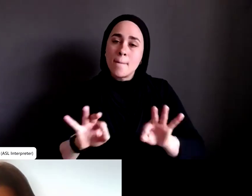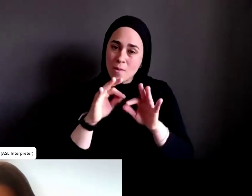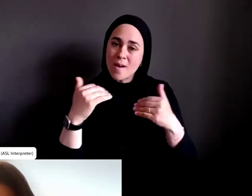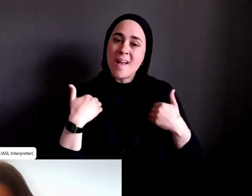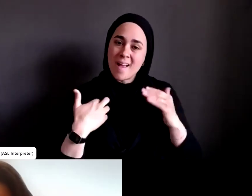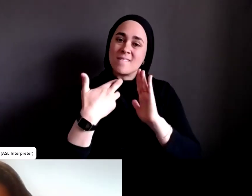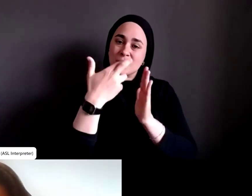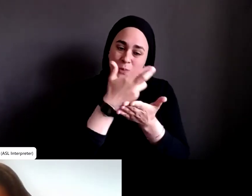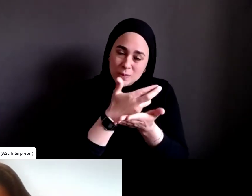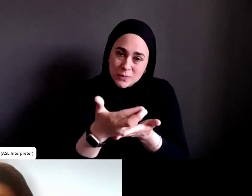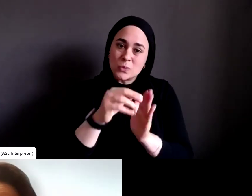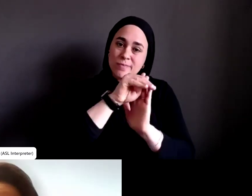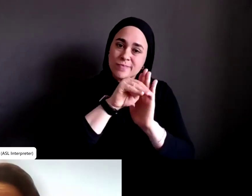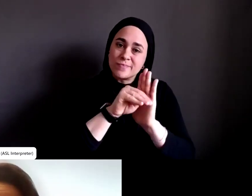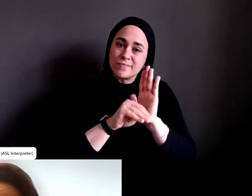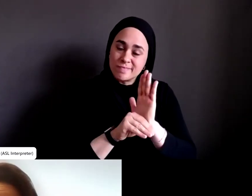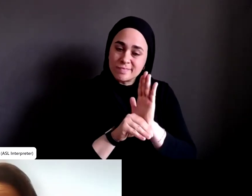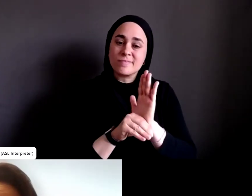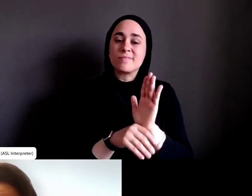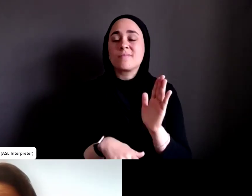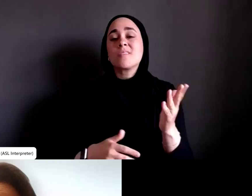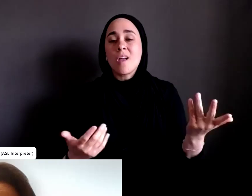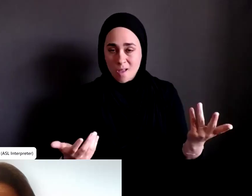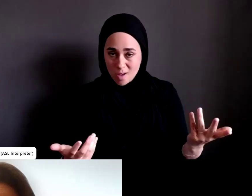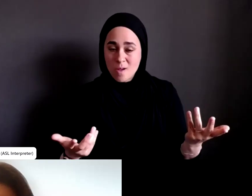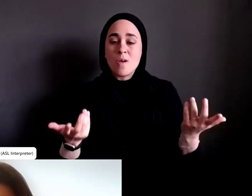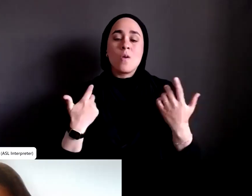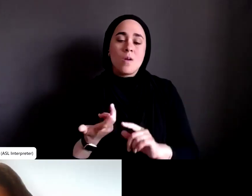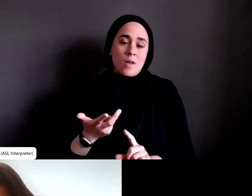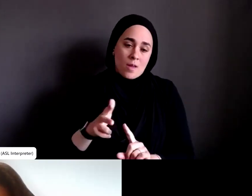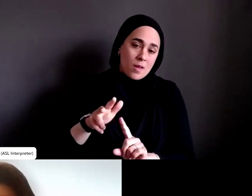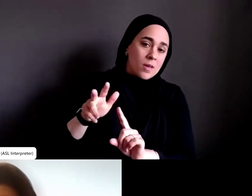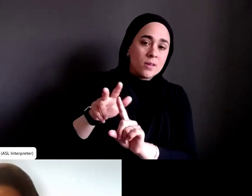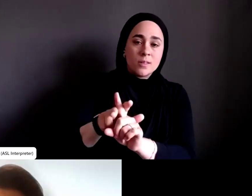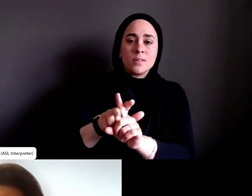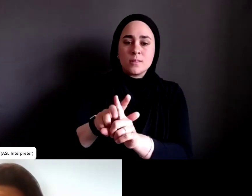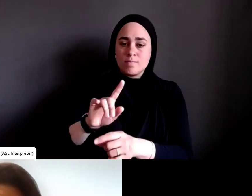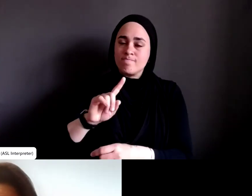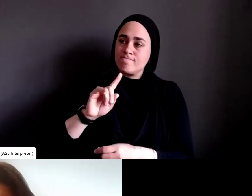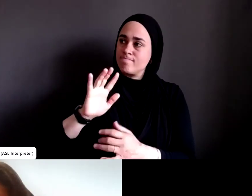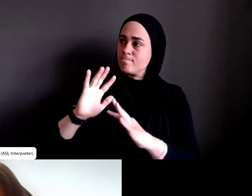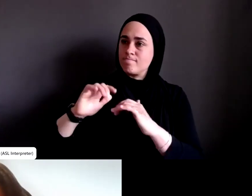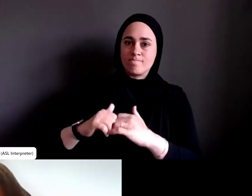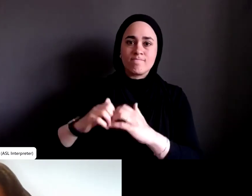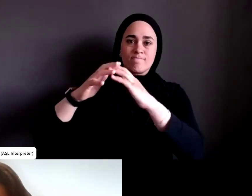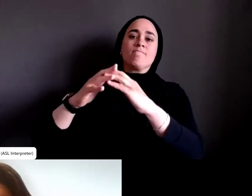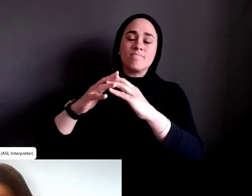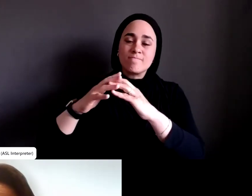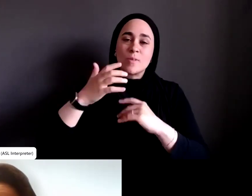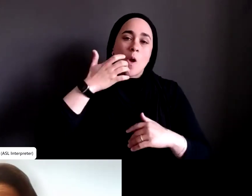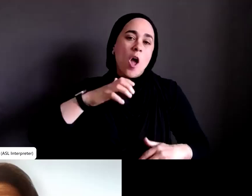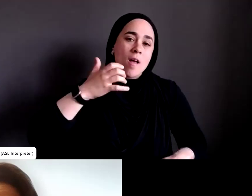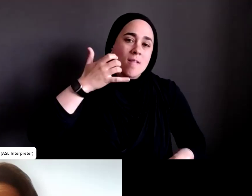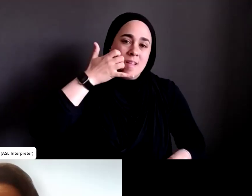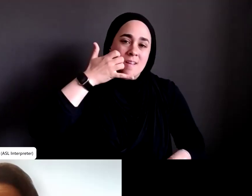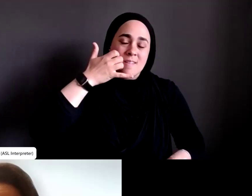appropriate resources. So there has been the implementation of a dedicated hotline, the elder abuse hotline,